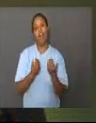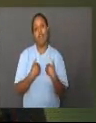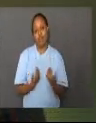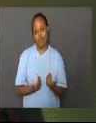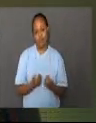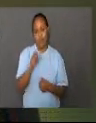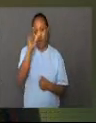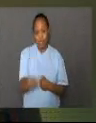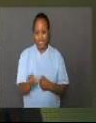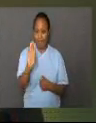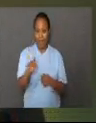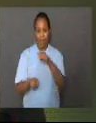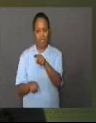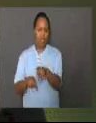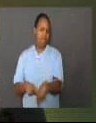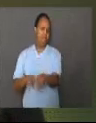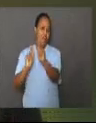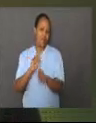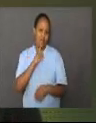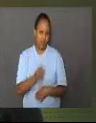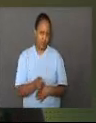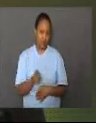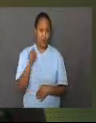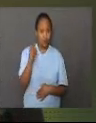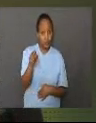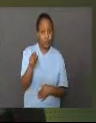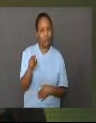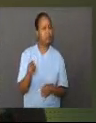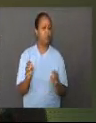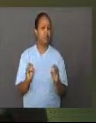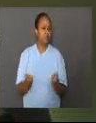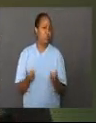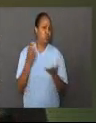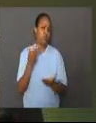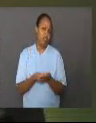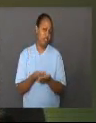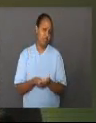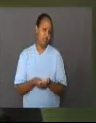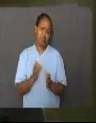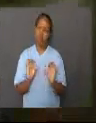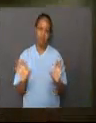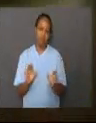Person B is a farmer and he does not earn very much money.